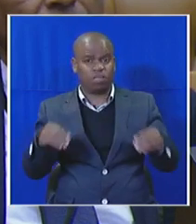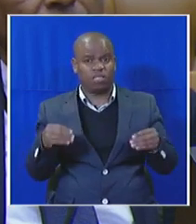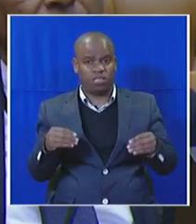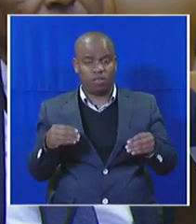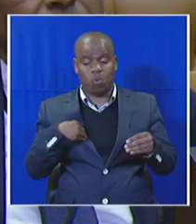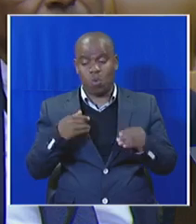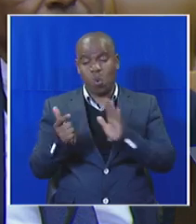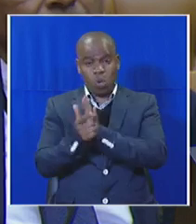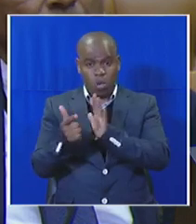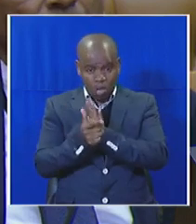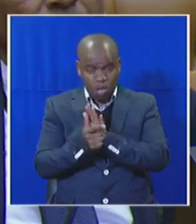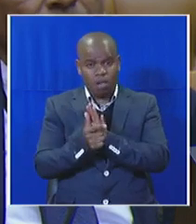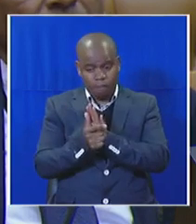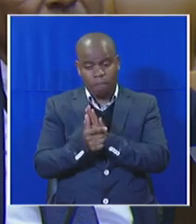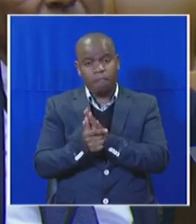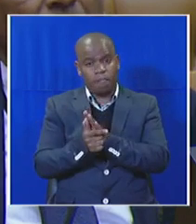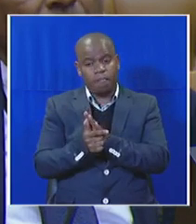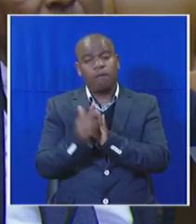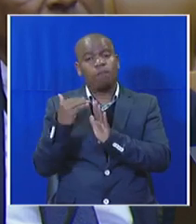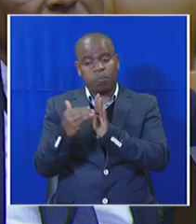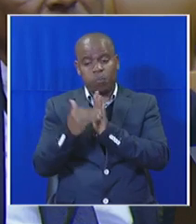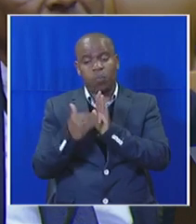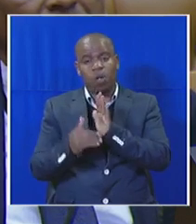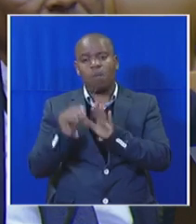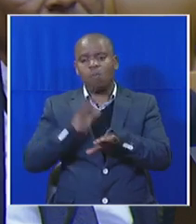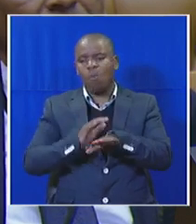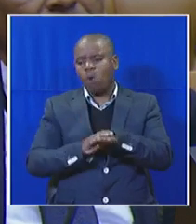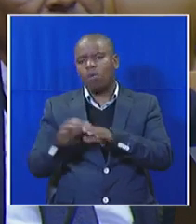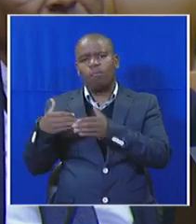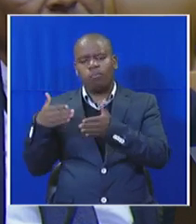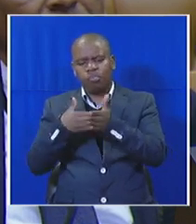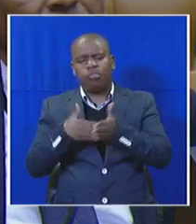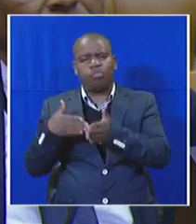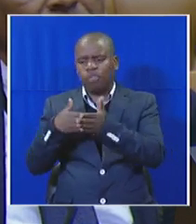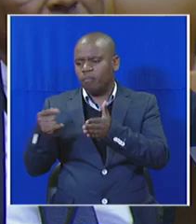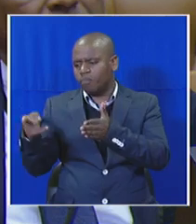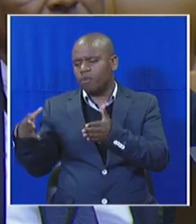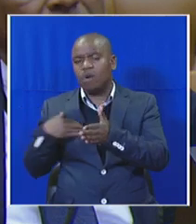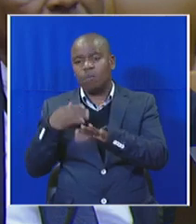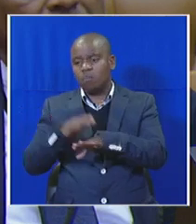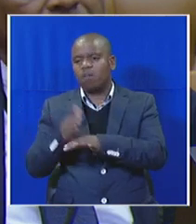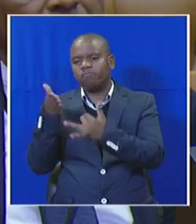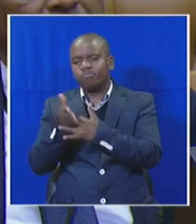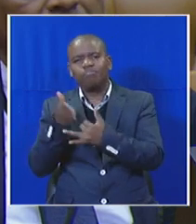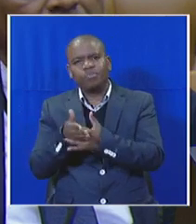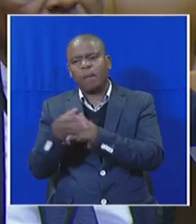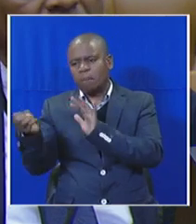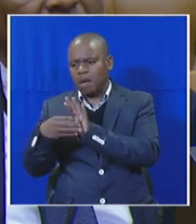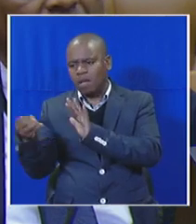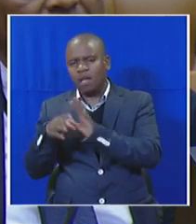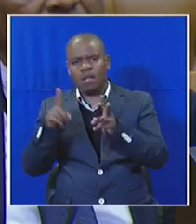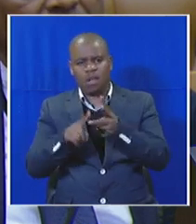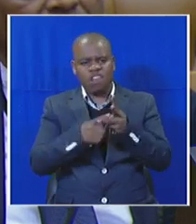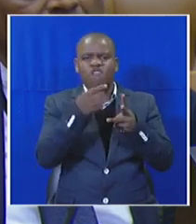and regulatory environment that prevents SMMEs from prospering. There's a question of access to markets, accessibility